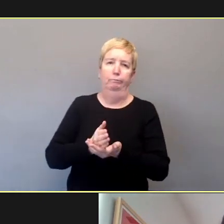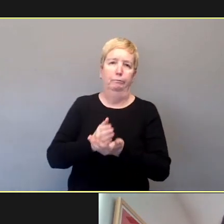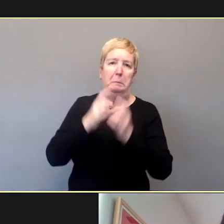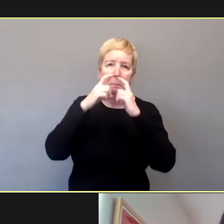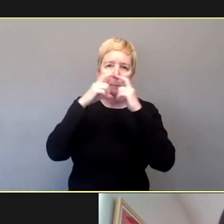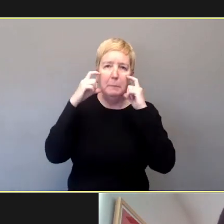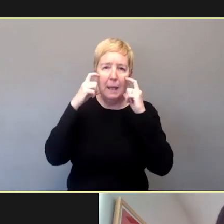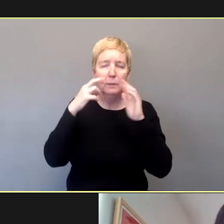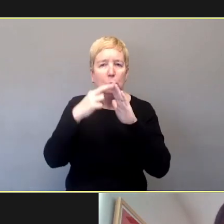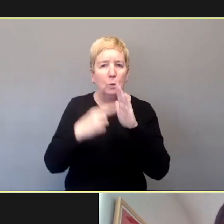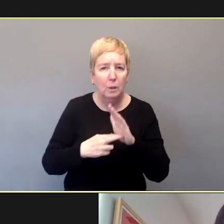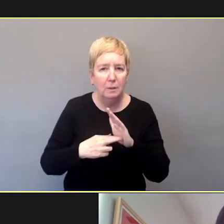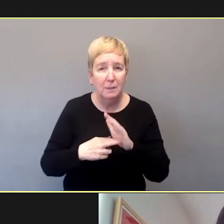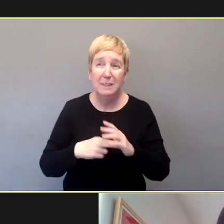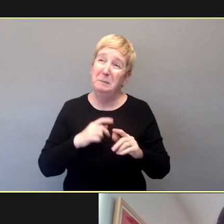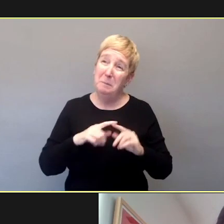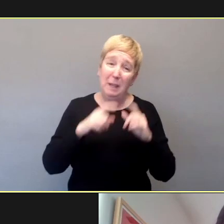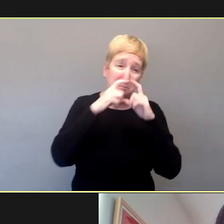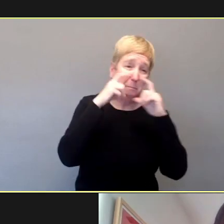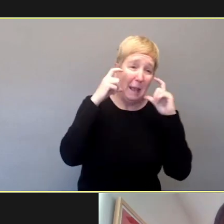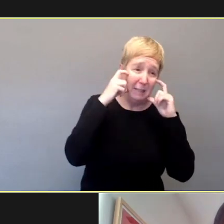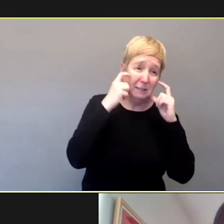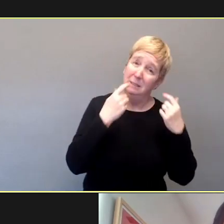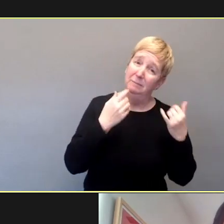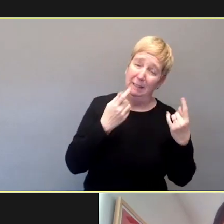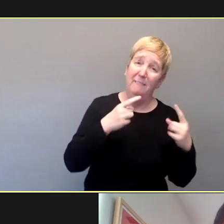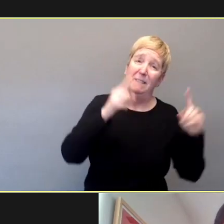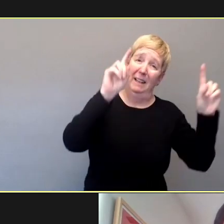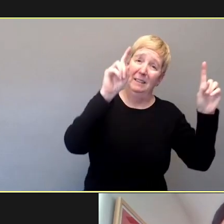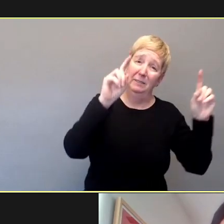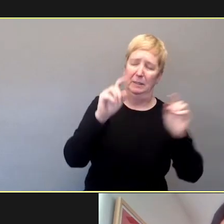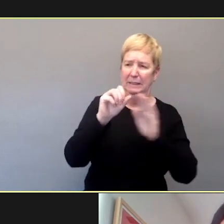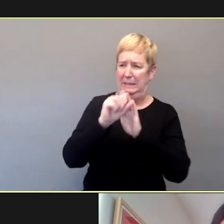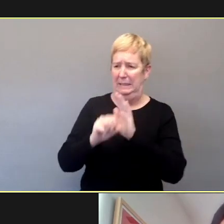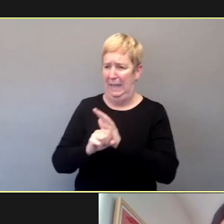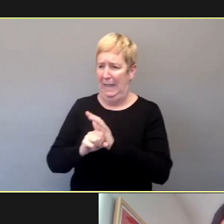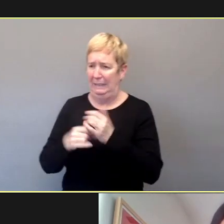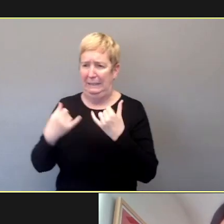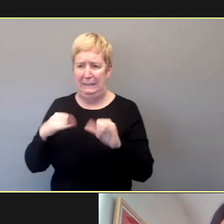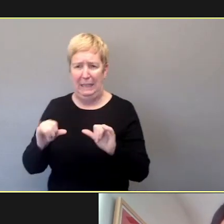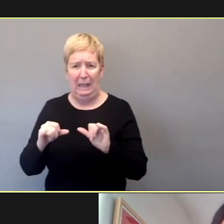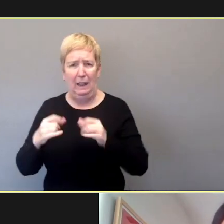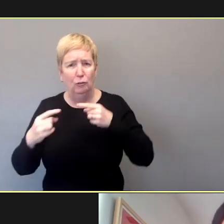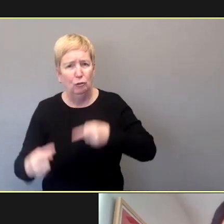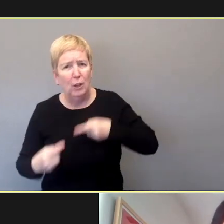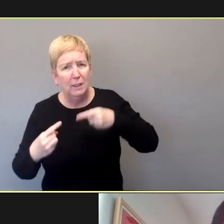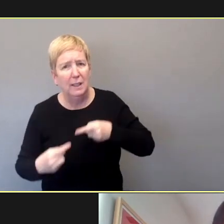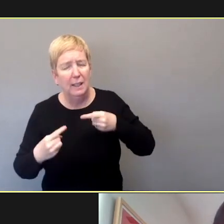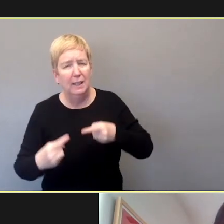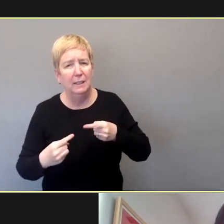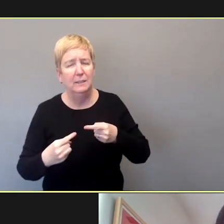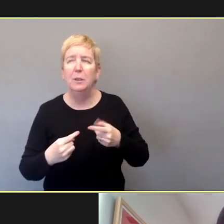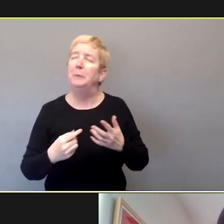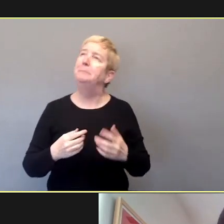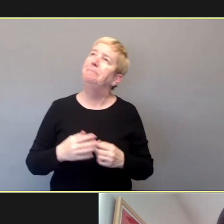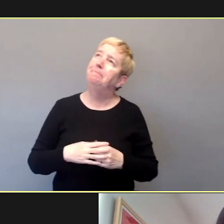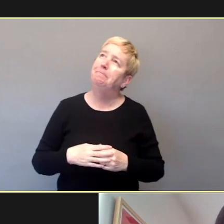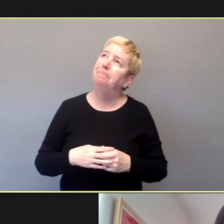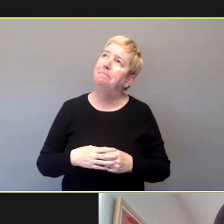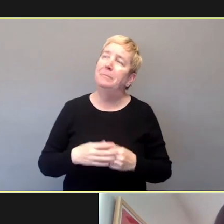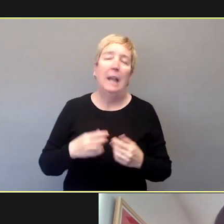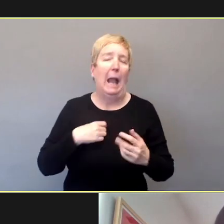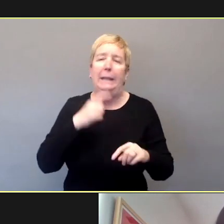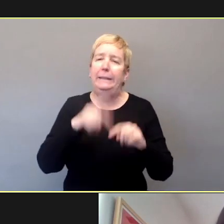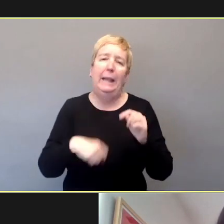effective. The state is still in hot water, and we don't really want to do that till we feel that everyone will be safe. So I can't tell you a